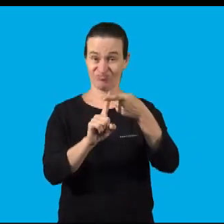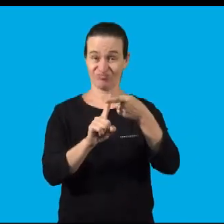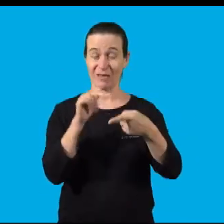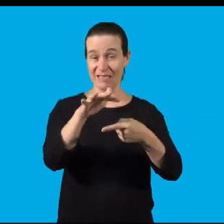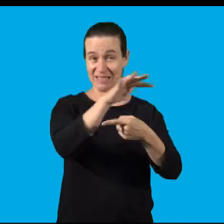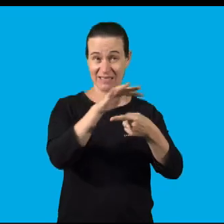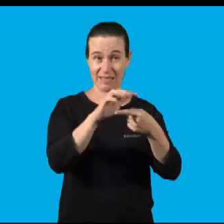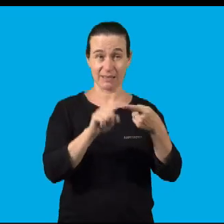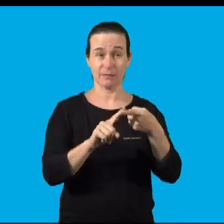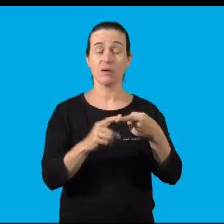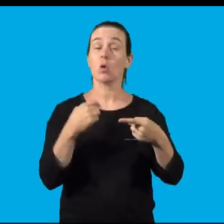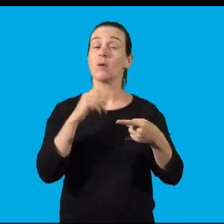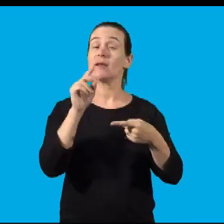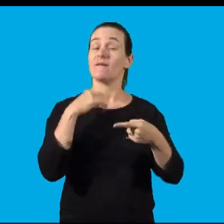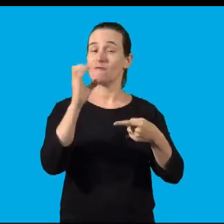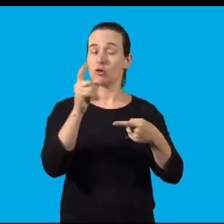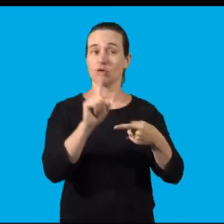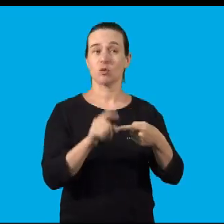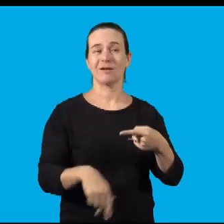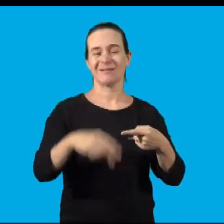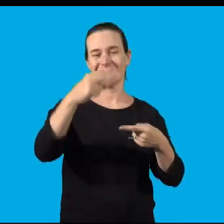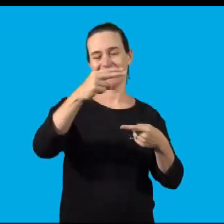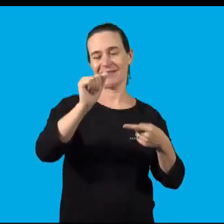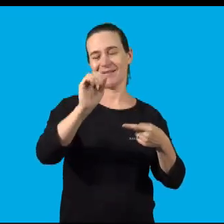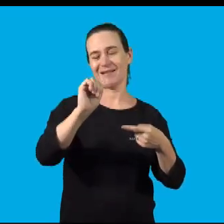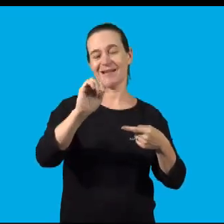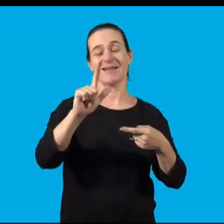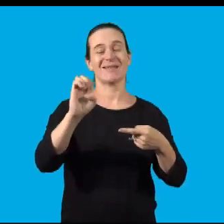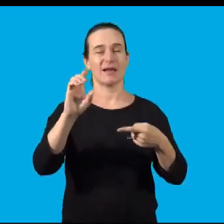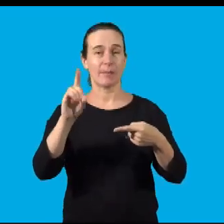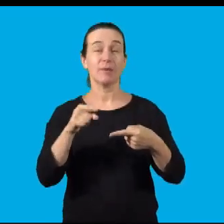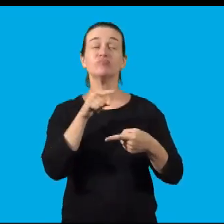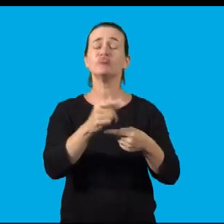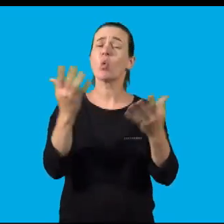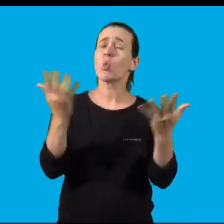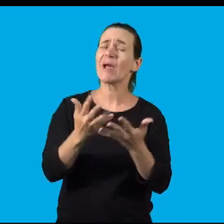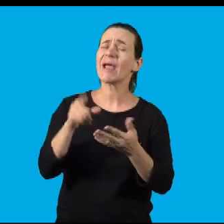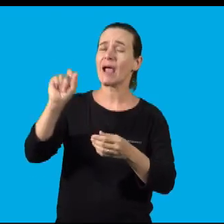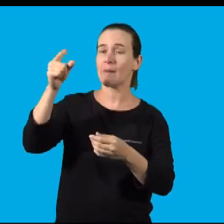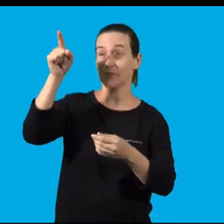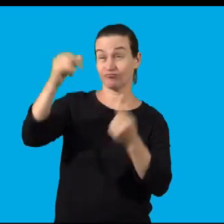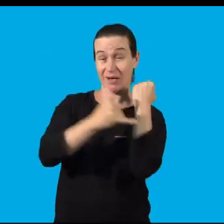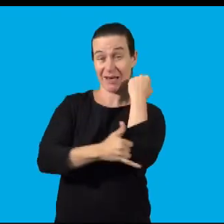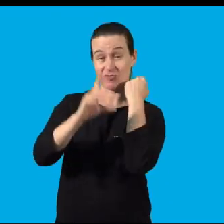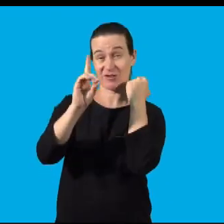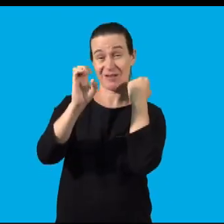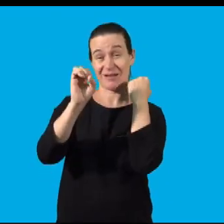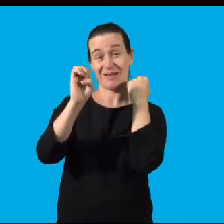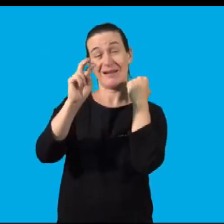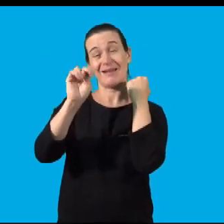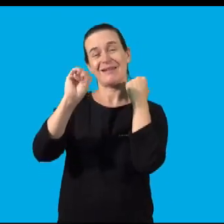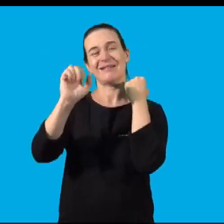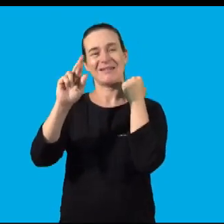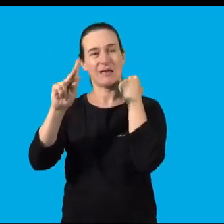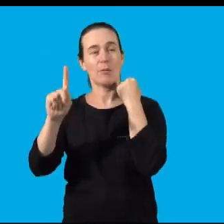The setting. The first drama that we'll be looking at is Hamlet. Hamlet is predominantly set in Denmark, and this